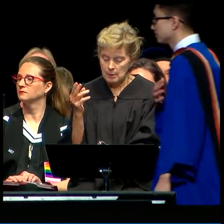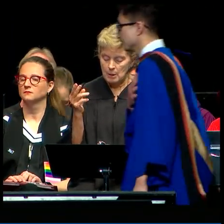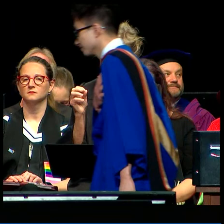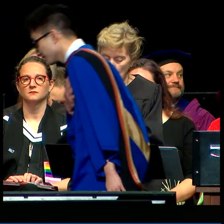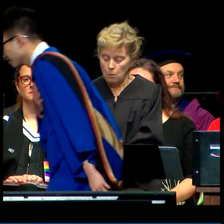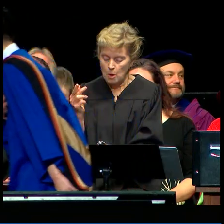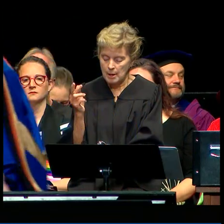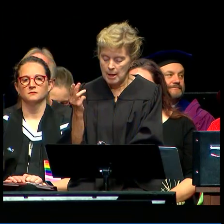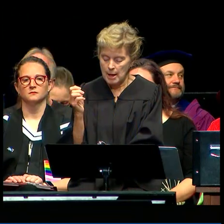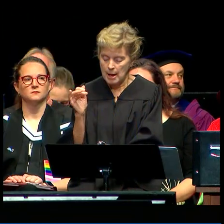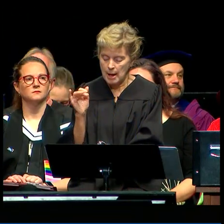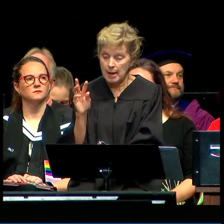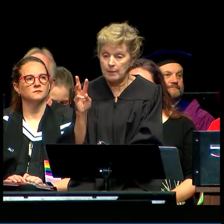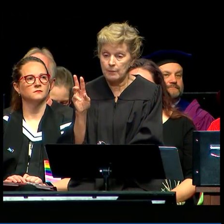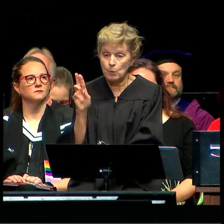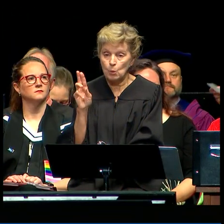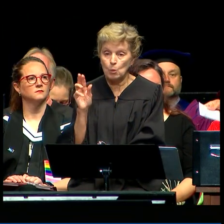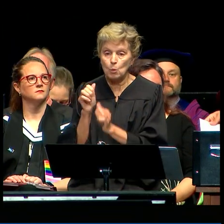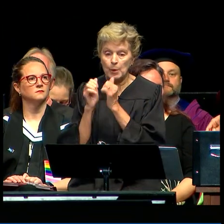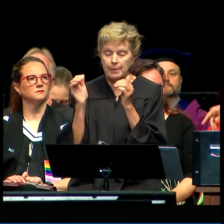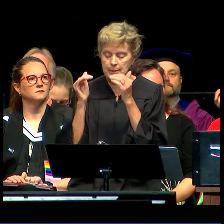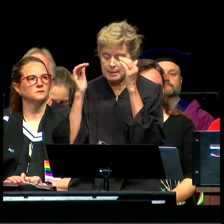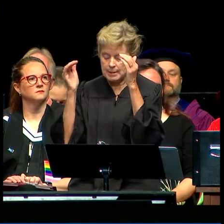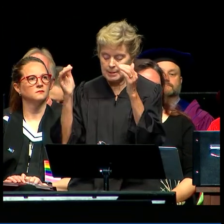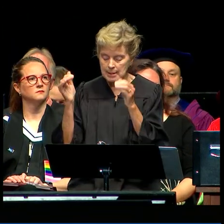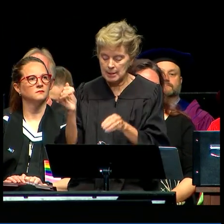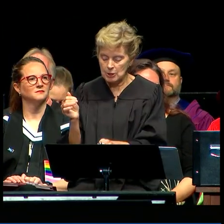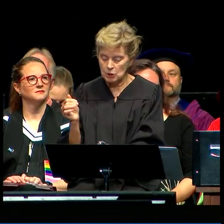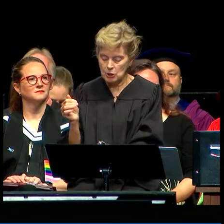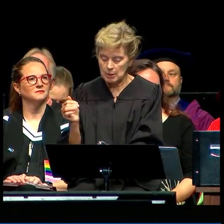Huanghai Vu, with distinction.